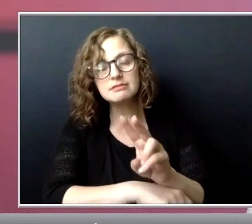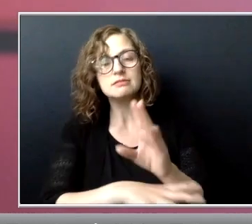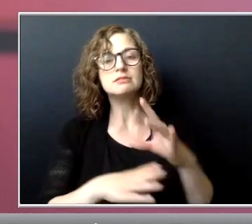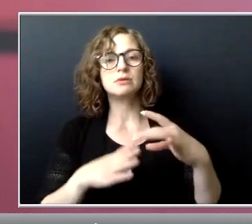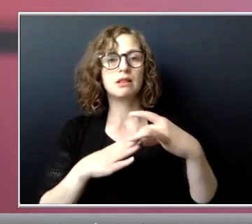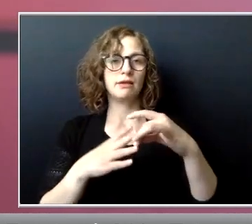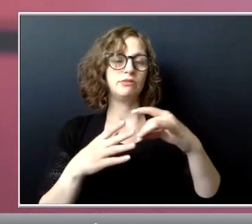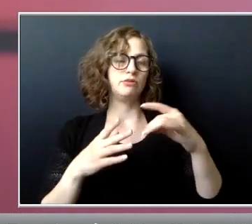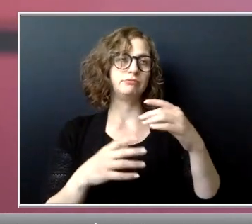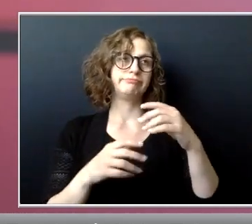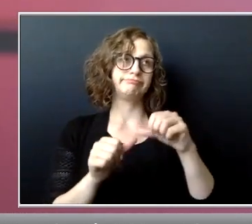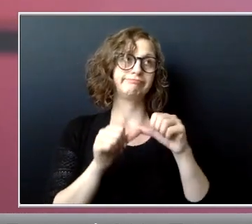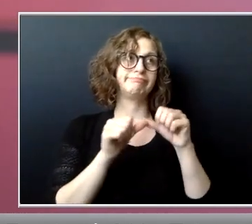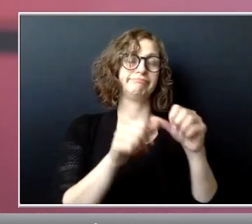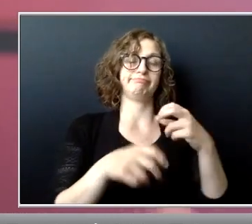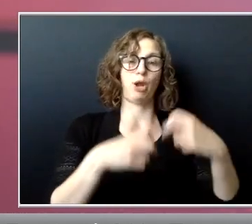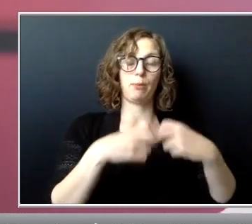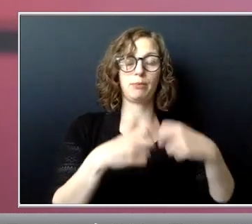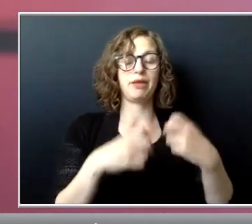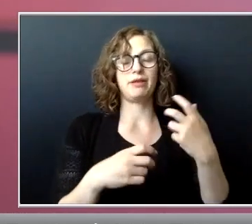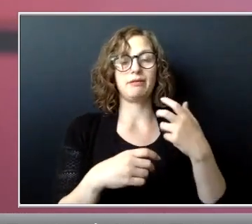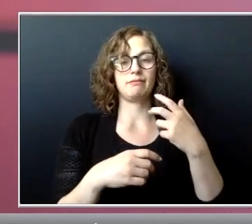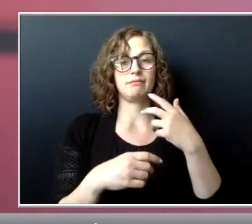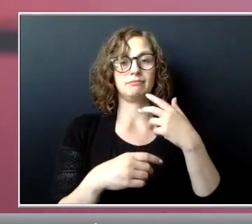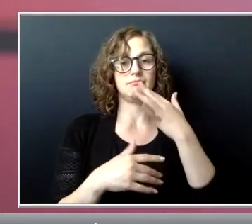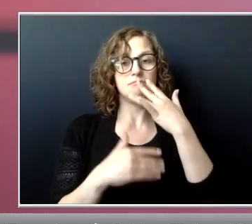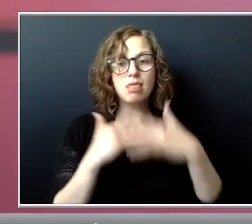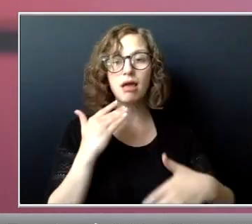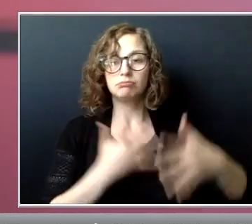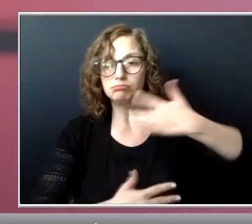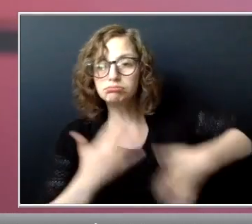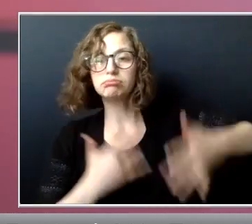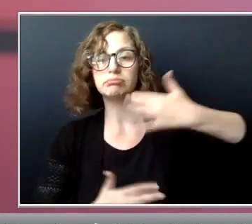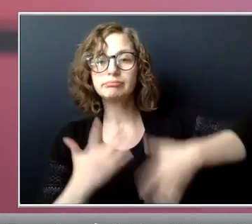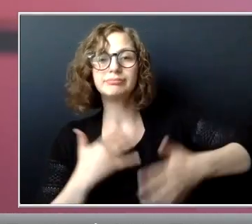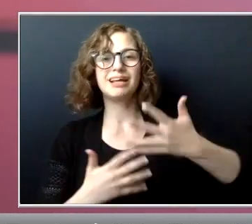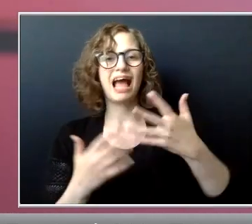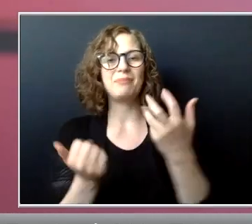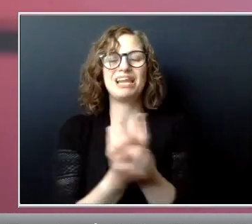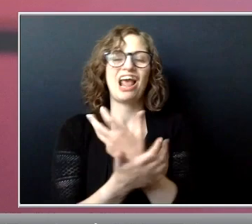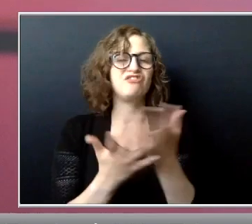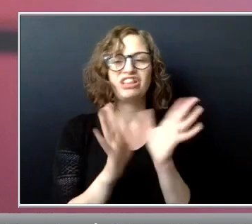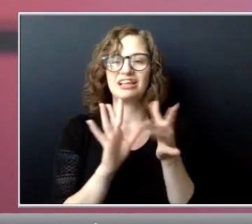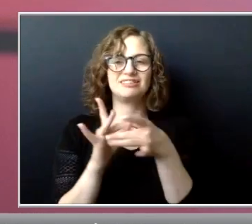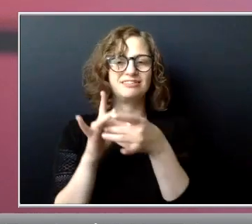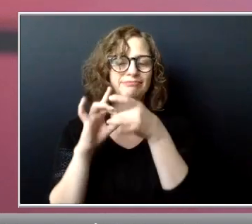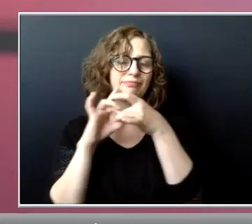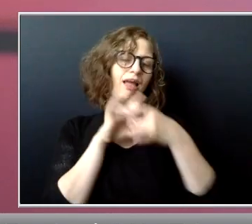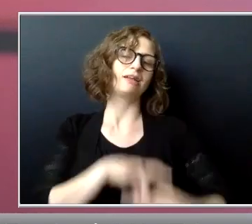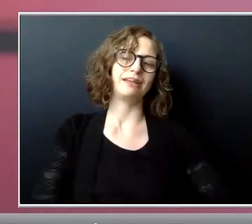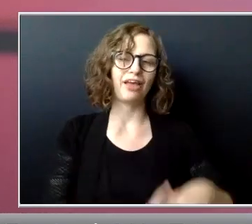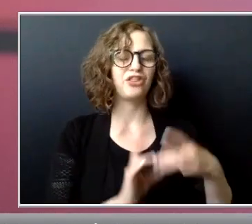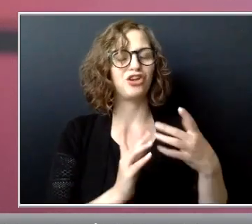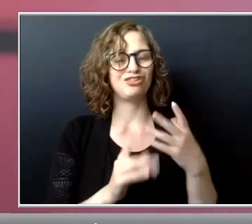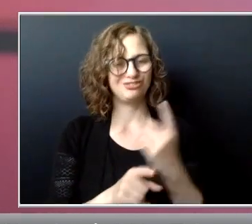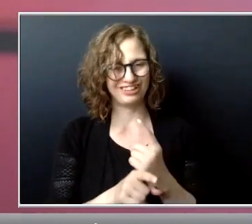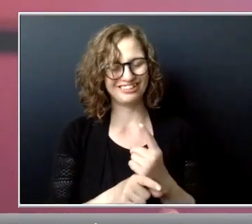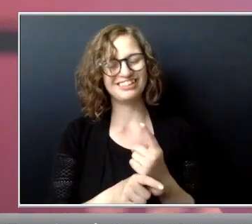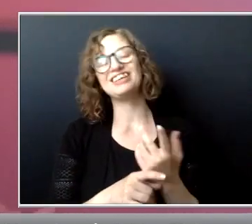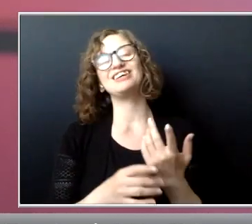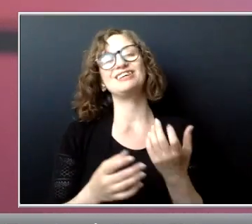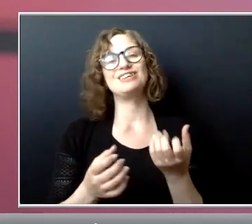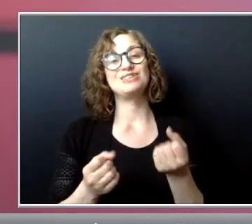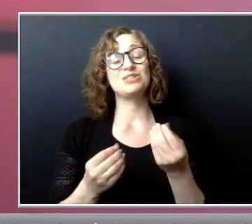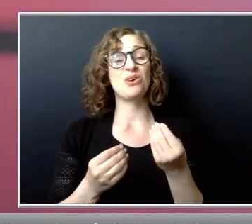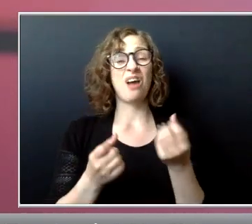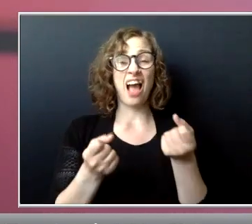is probably, or any organ, which then they all tie together. They all, everything's connected. So how quickly, the answer is hard to say. I